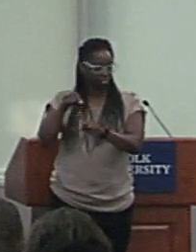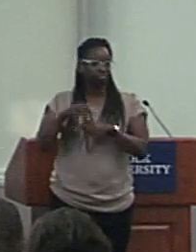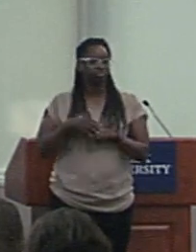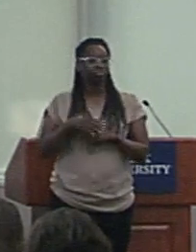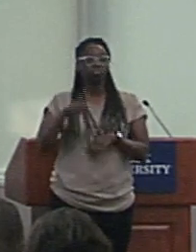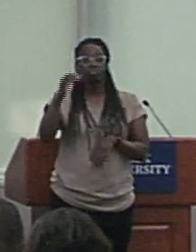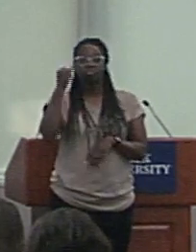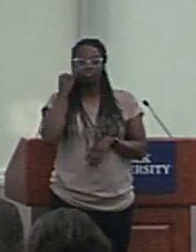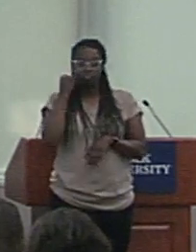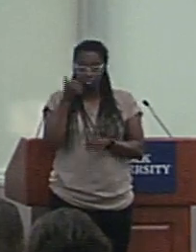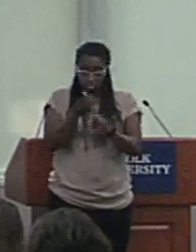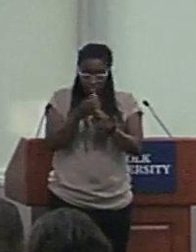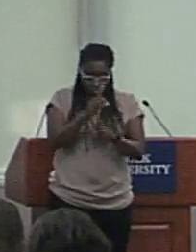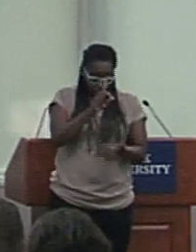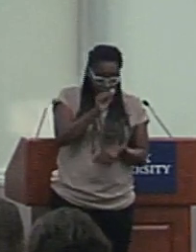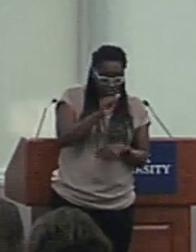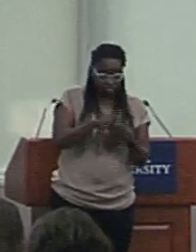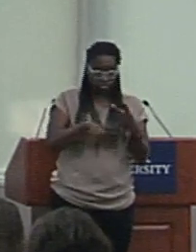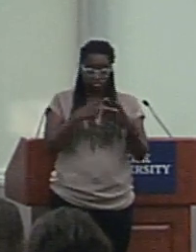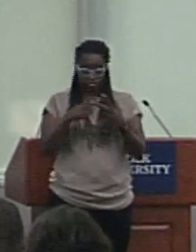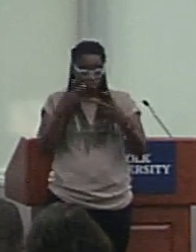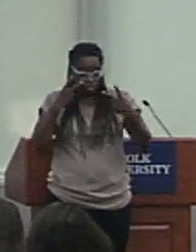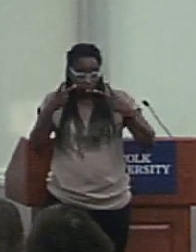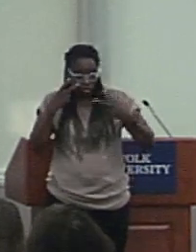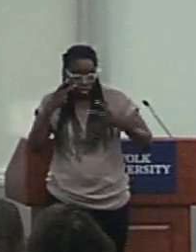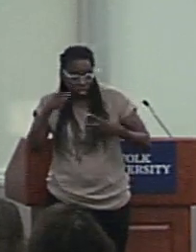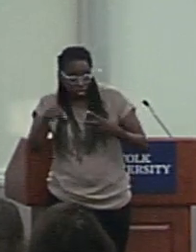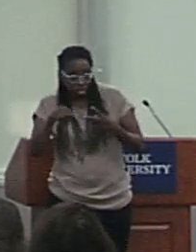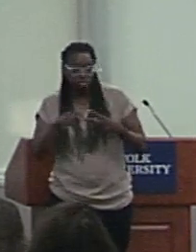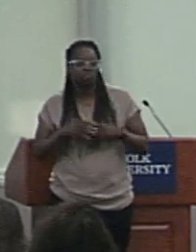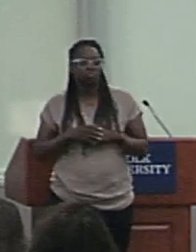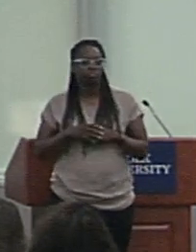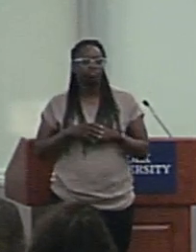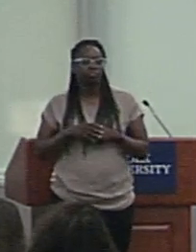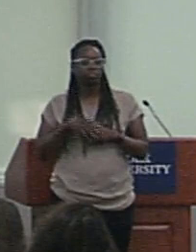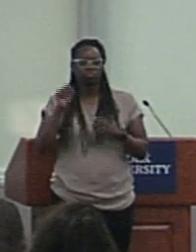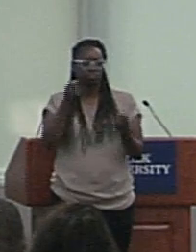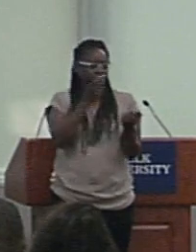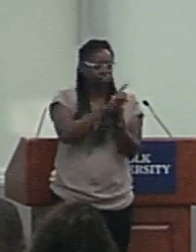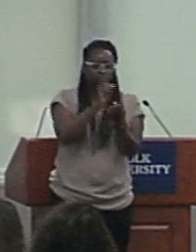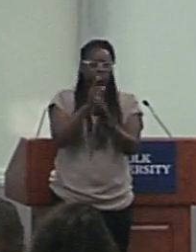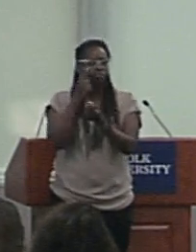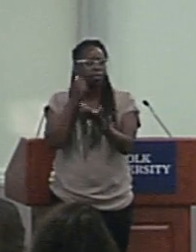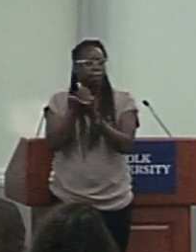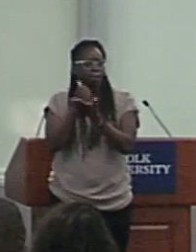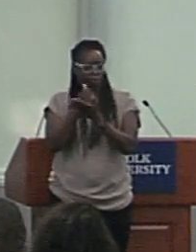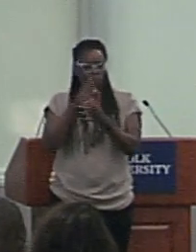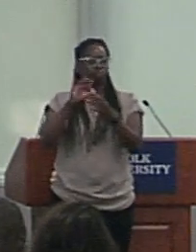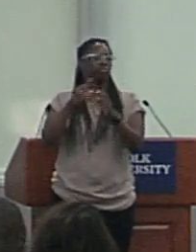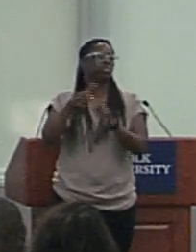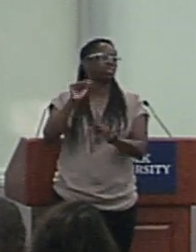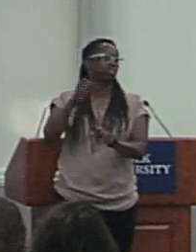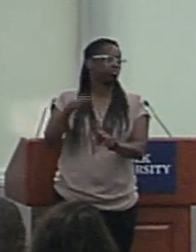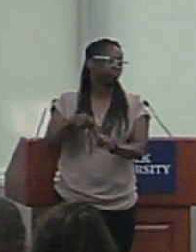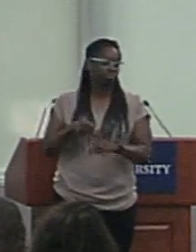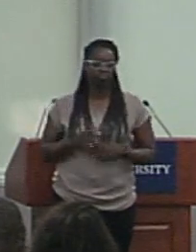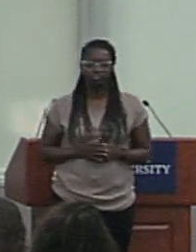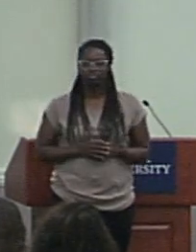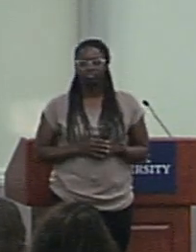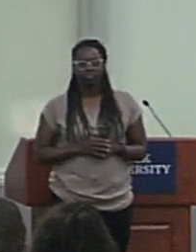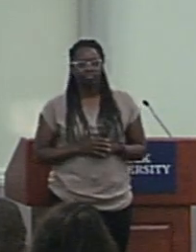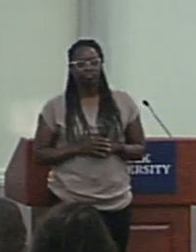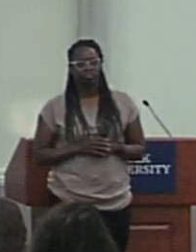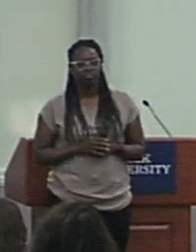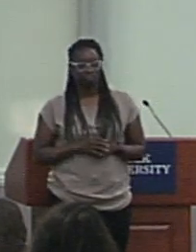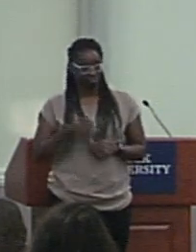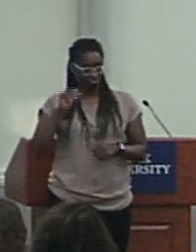with specific services for those needs covered. So that's a great program that the city runs that's been in place for over 10 years, the Deaf Tax